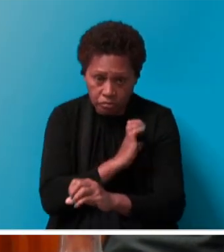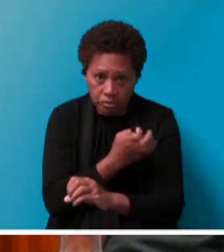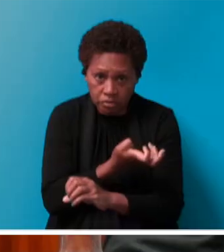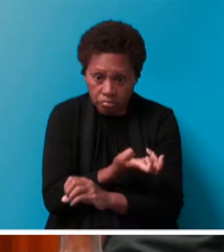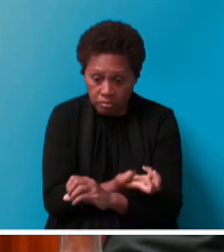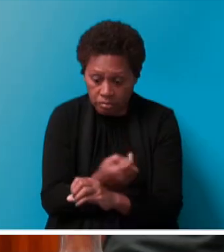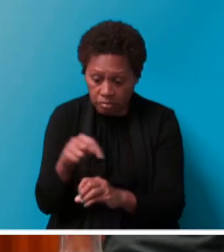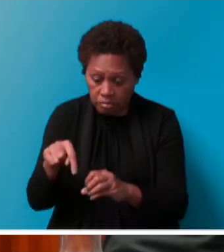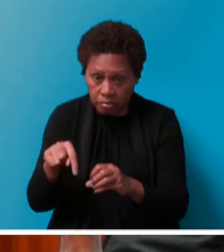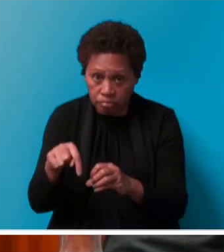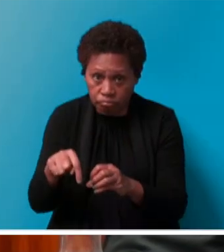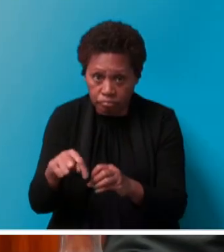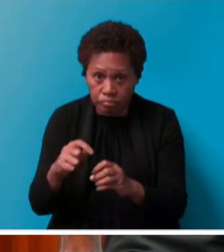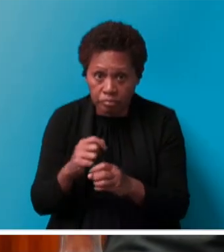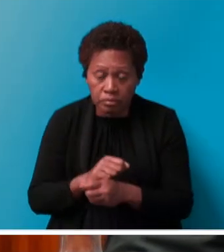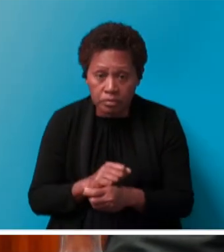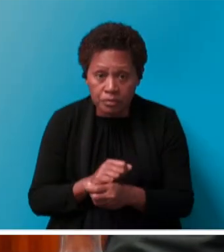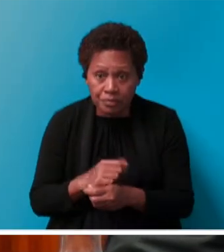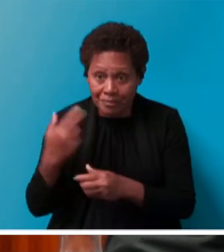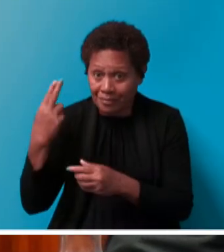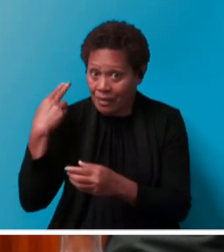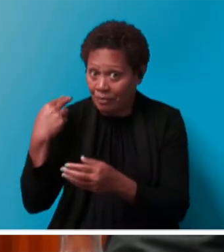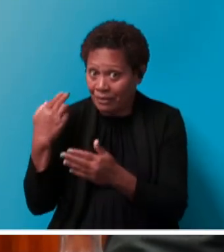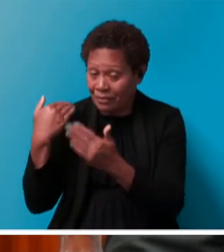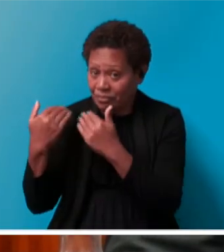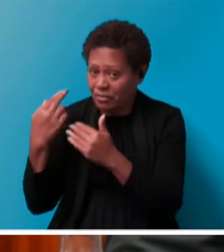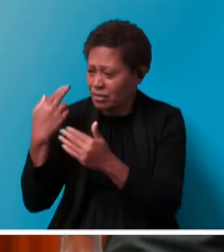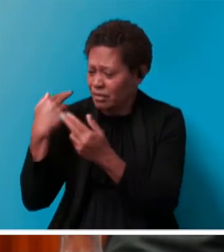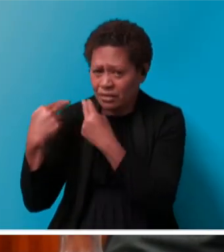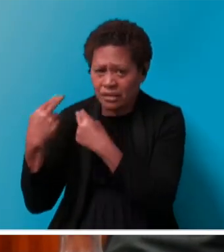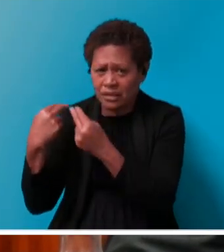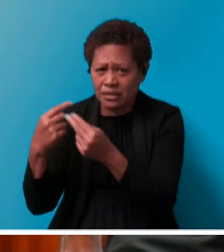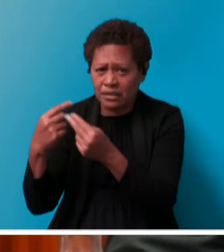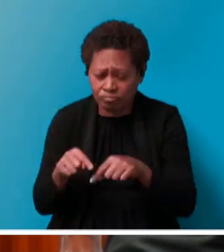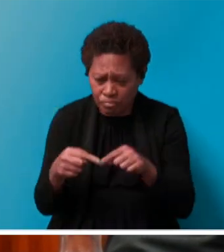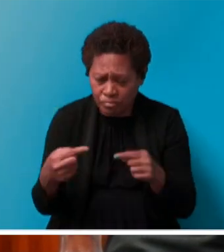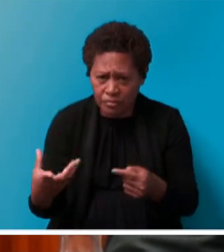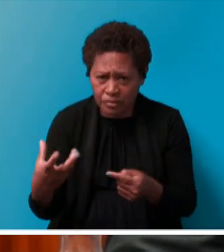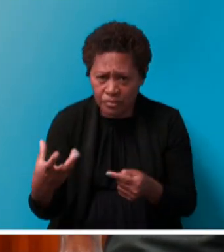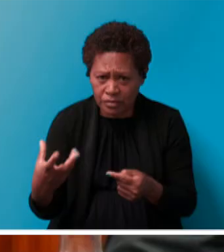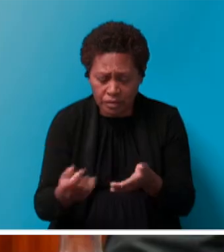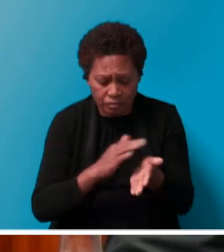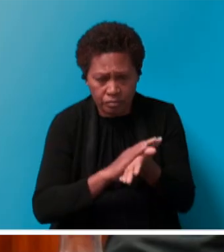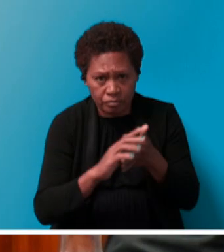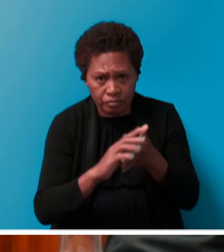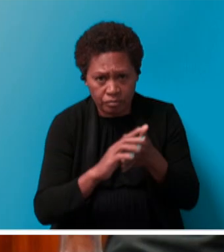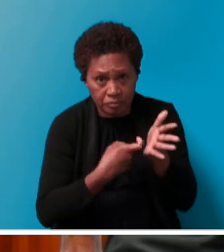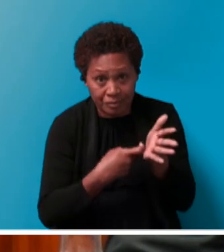is recognized, protected, and promoted on our own terms.